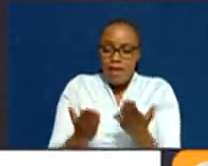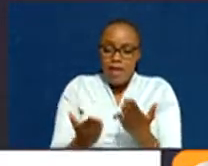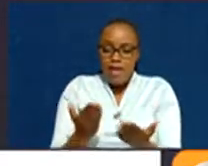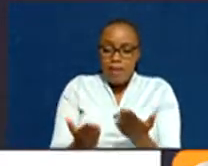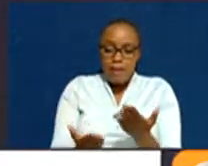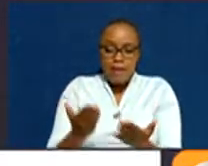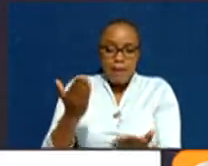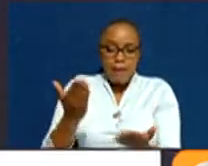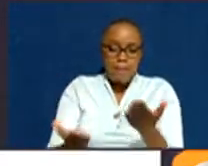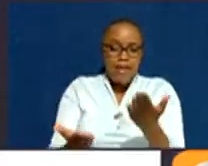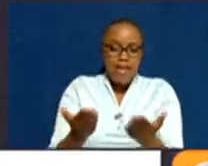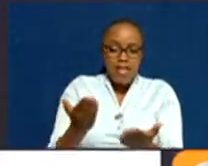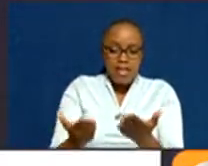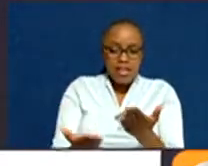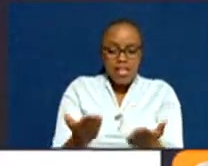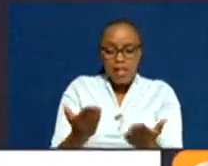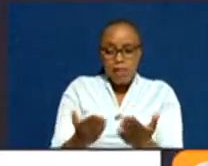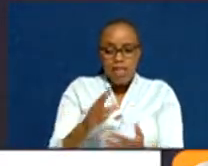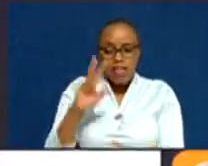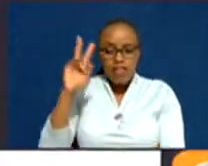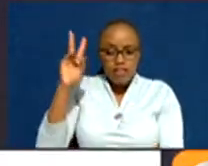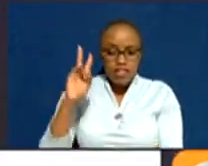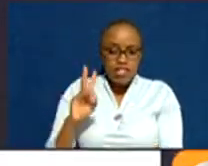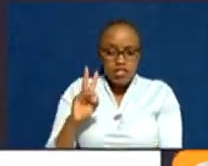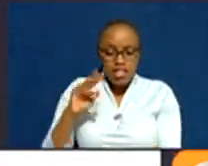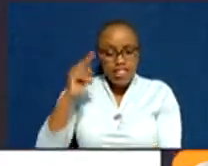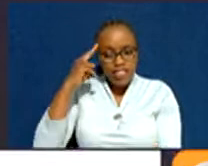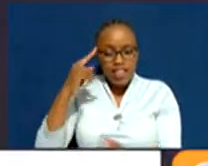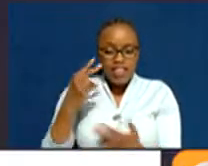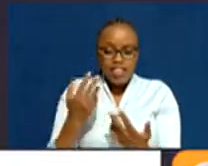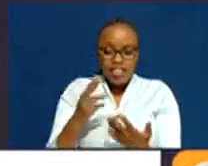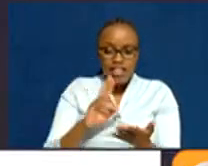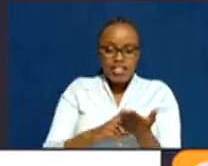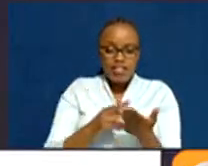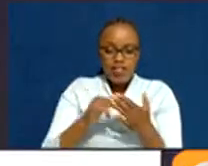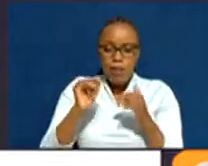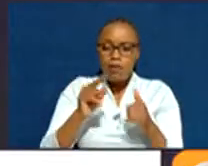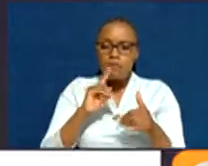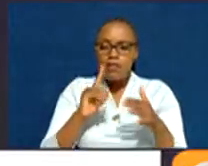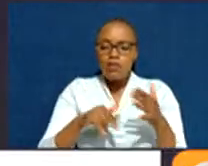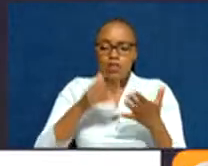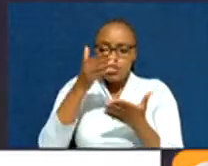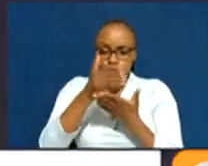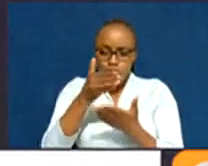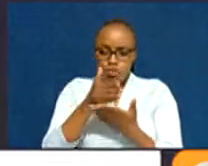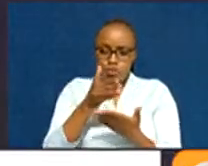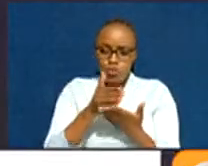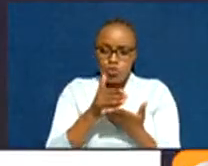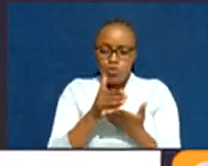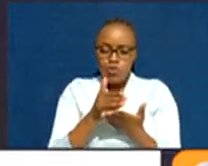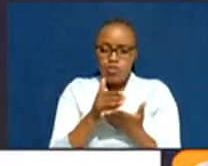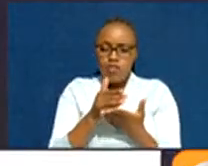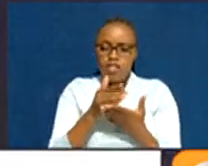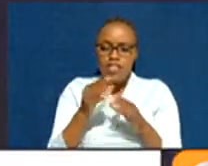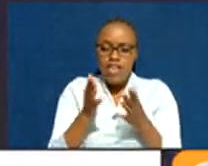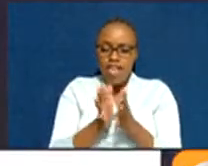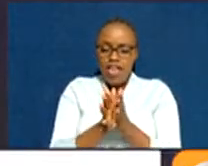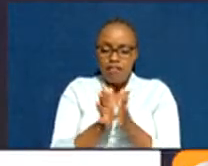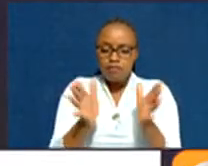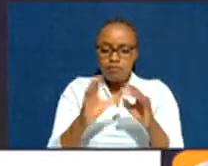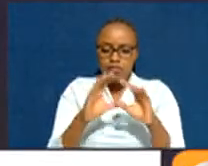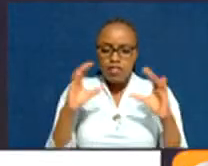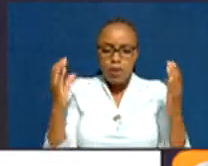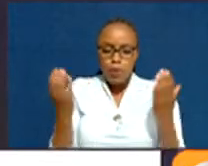perhaps Victoria, that the British government would be able to say, we did cross the line, so to